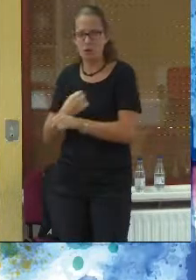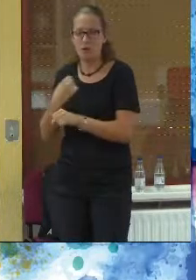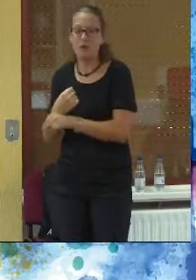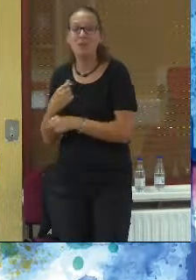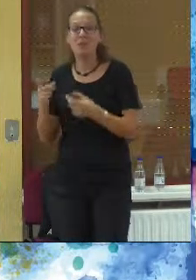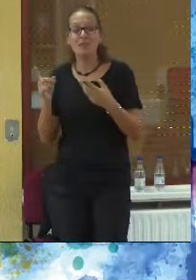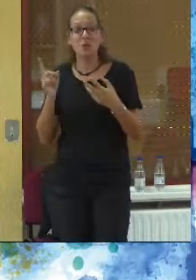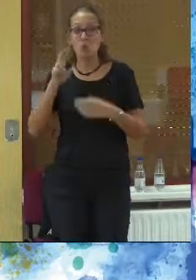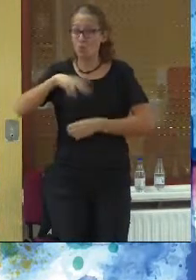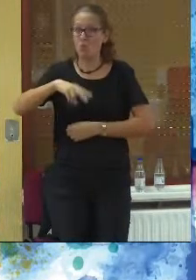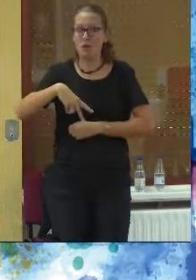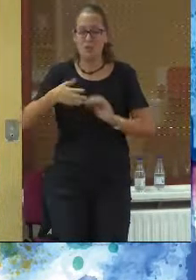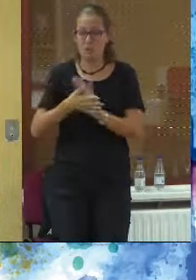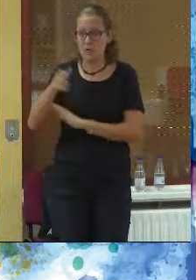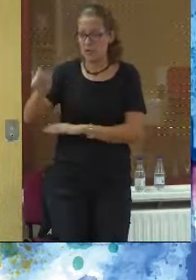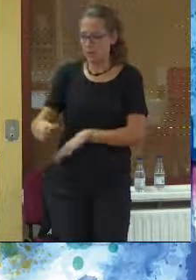out the task.